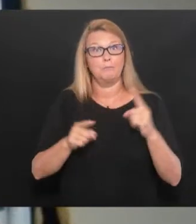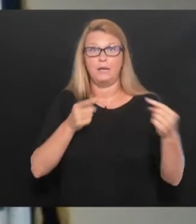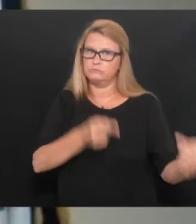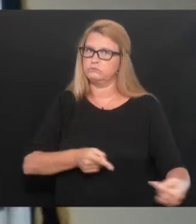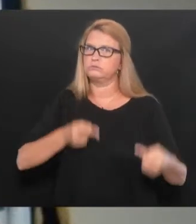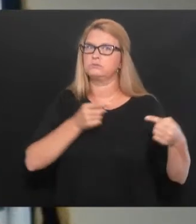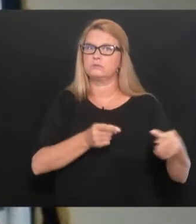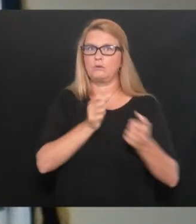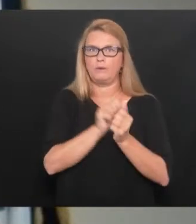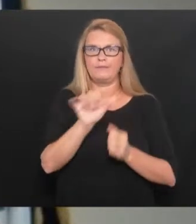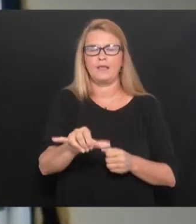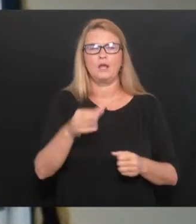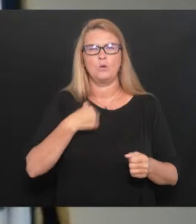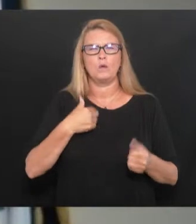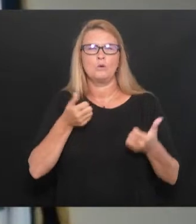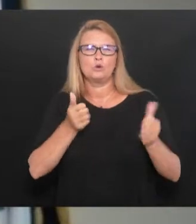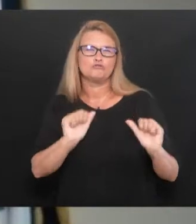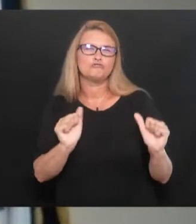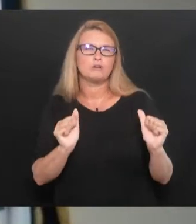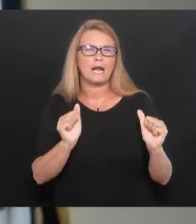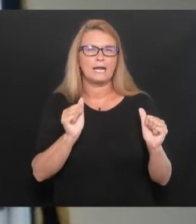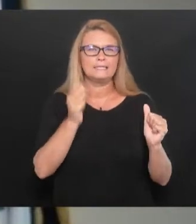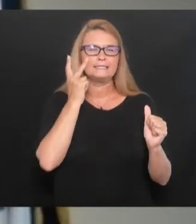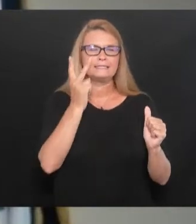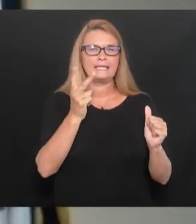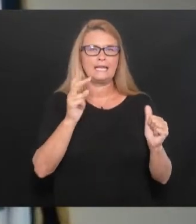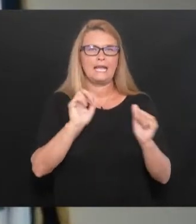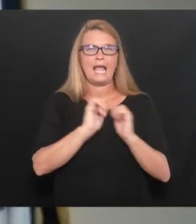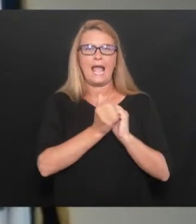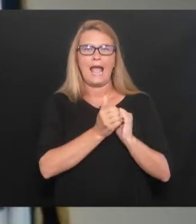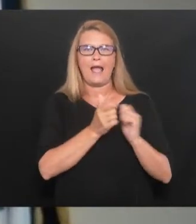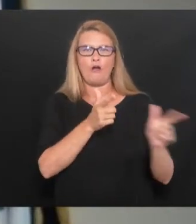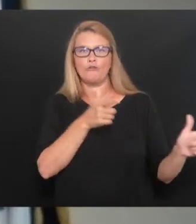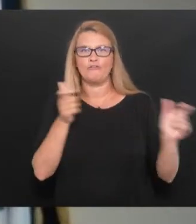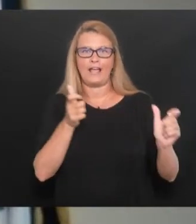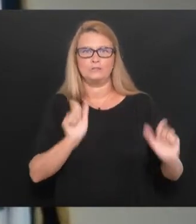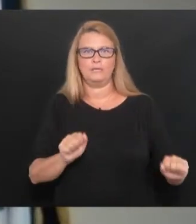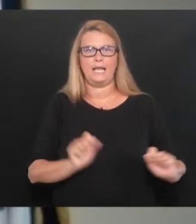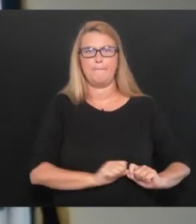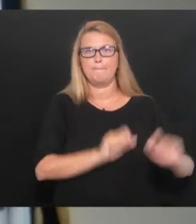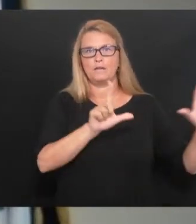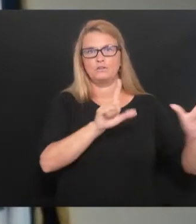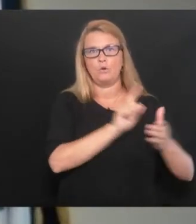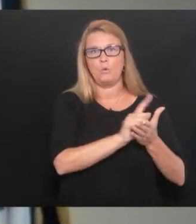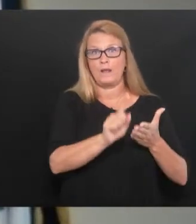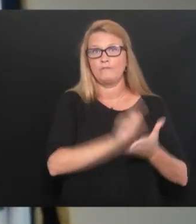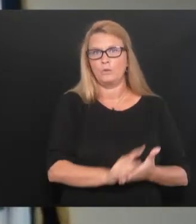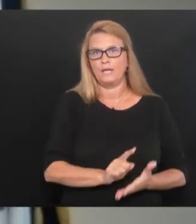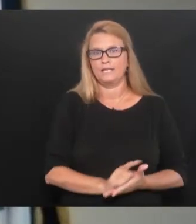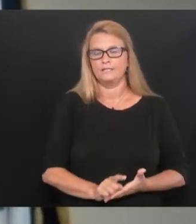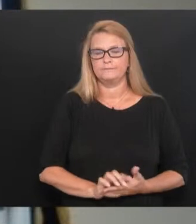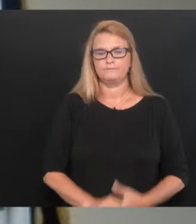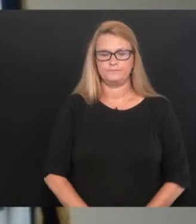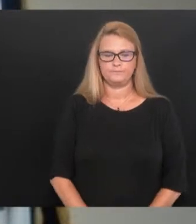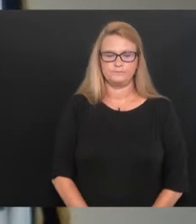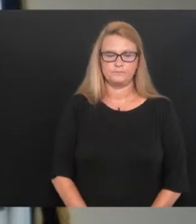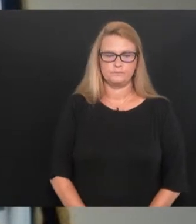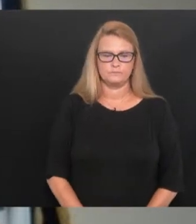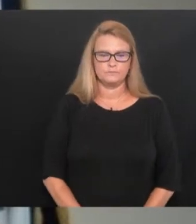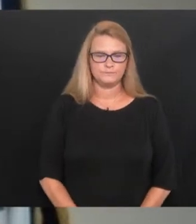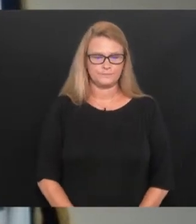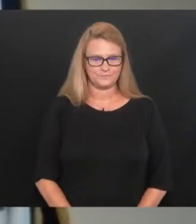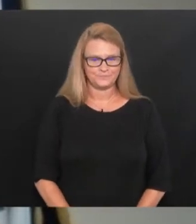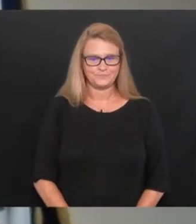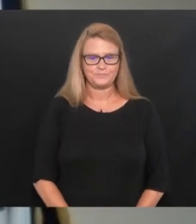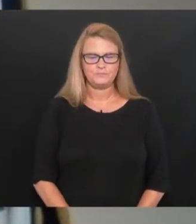but we'll look at that and see if we can't update those even faster than once a week. So thank you for the question, Mark. Was there another part of that question?